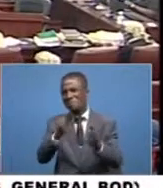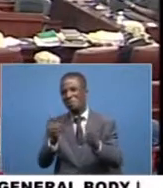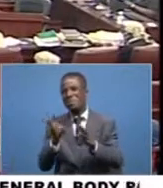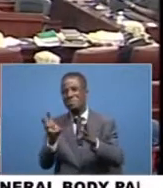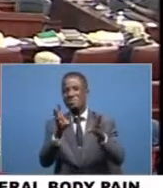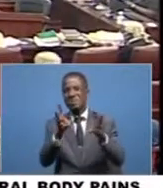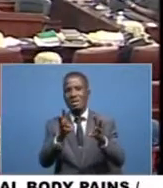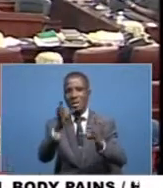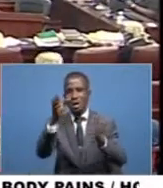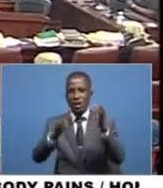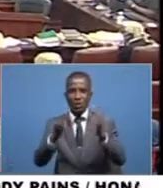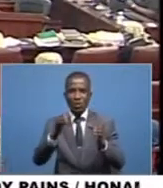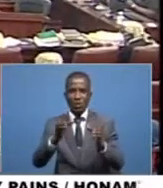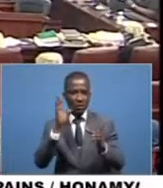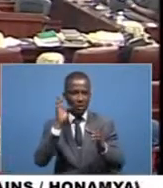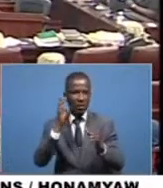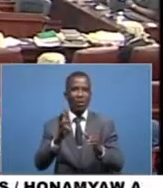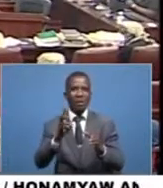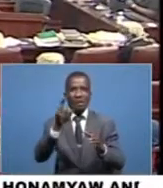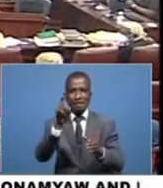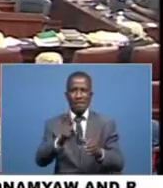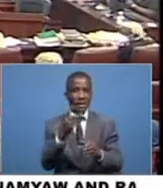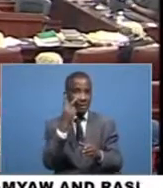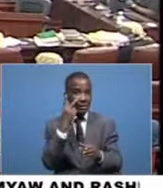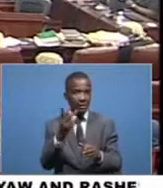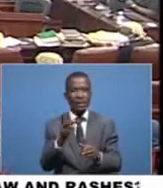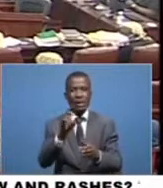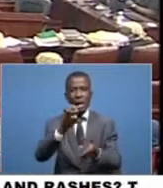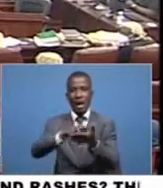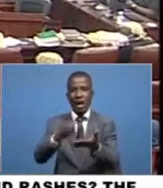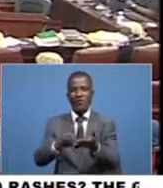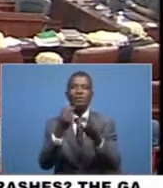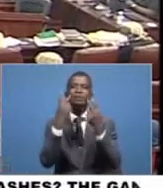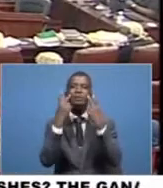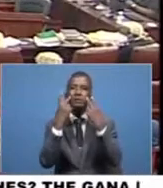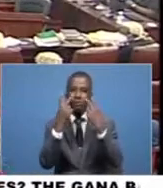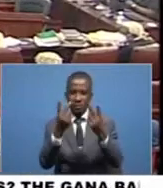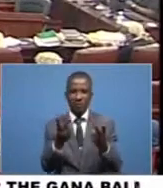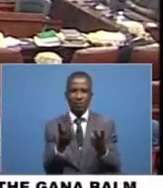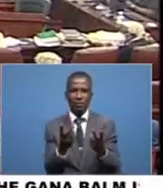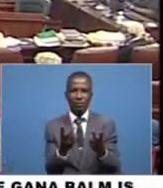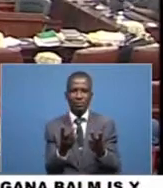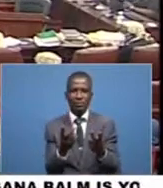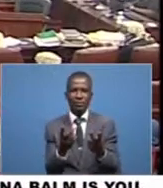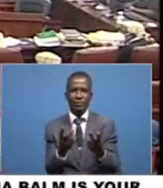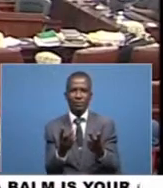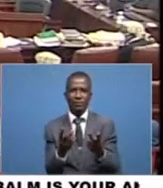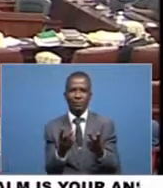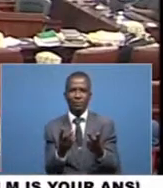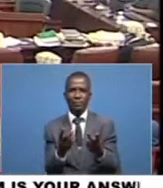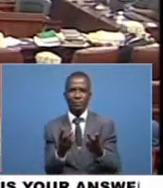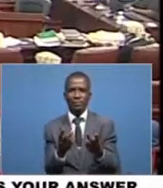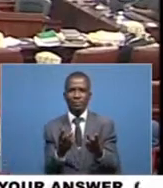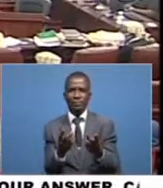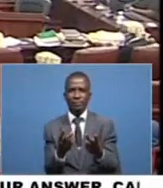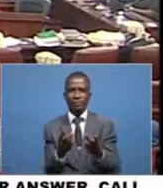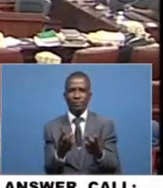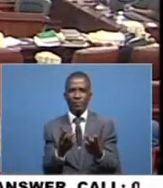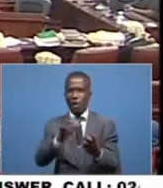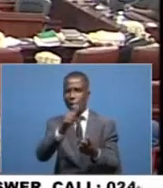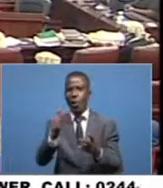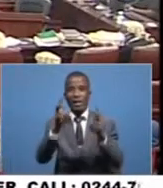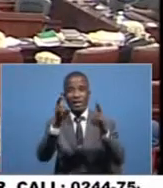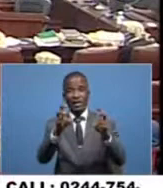the court would have to look at that evidence in considering the totality of the evidence before it. In Baron versus Labi,